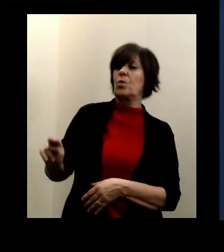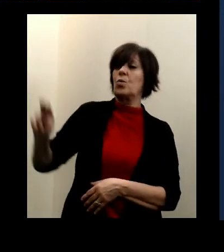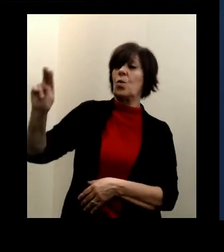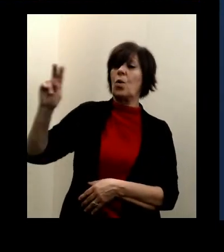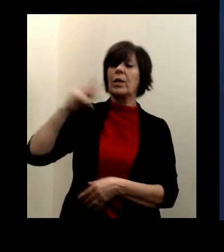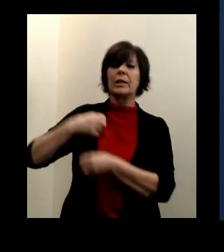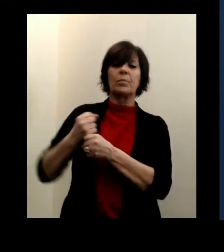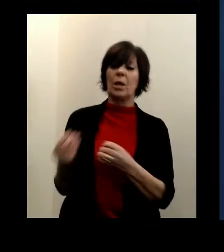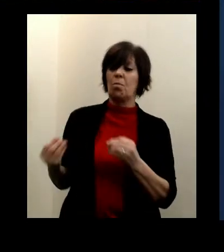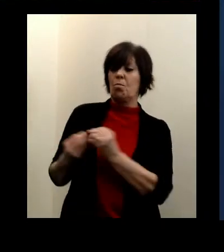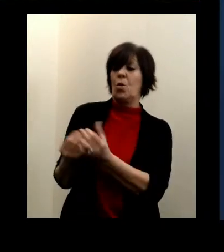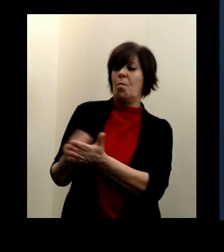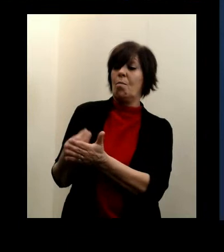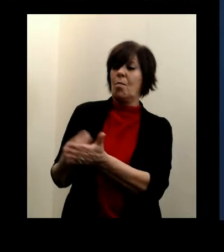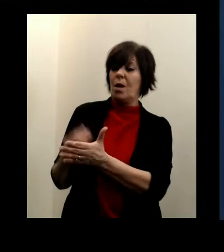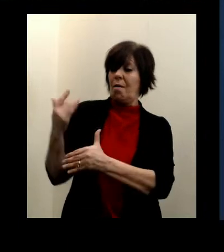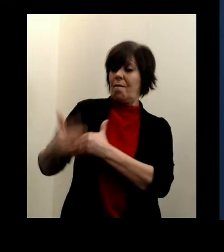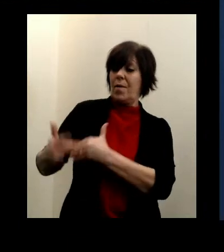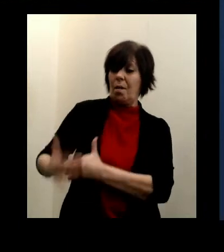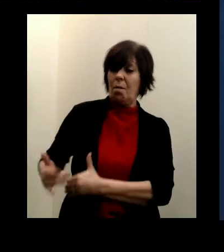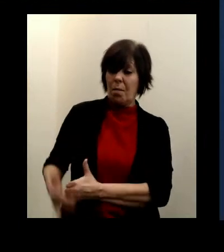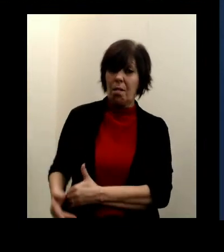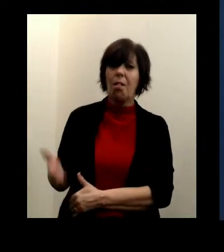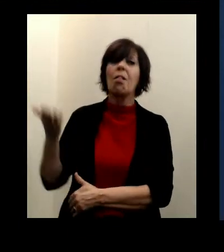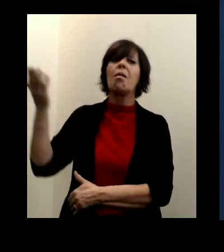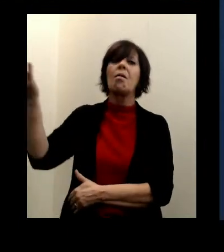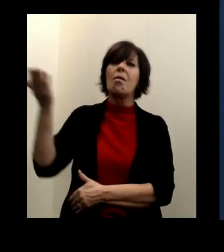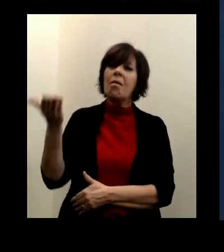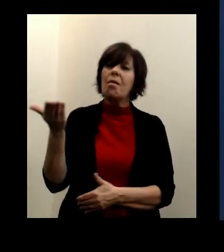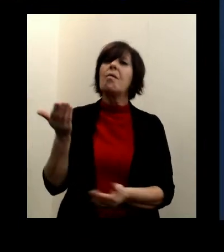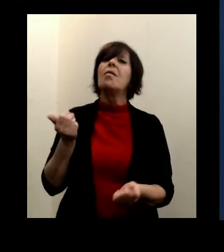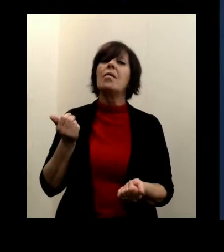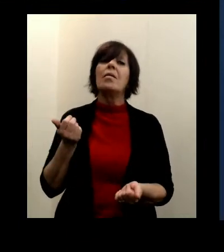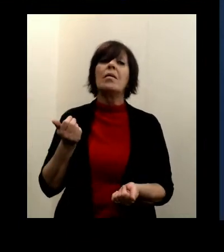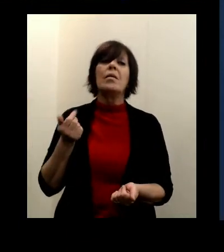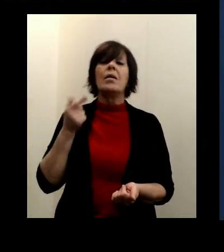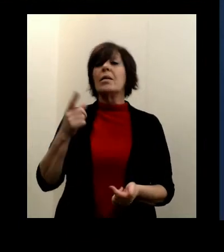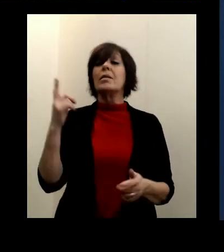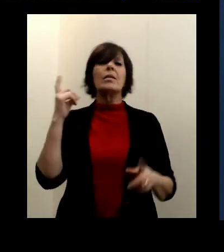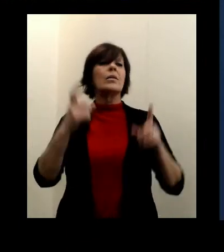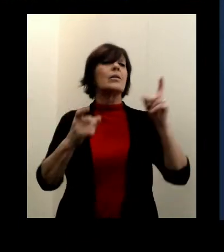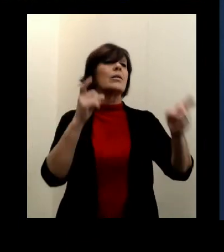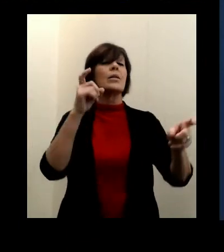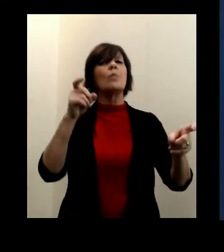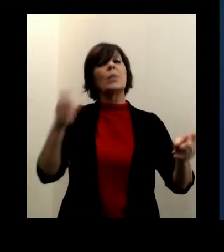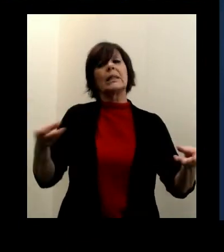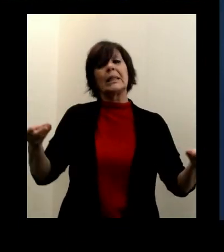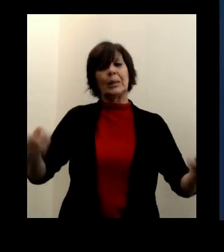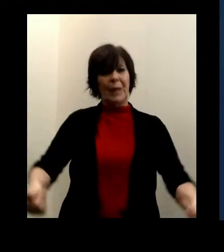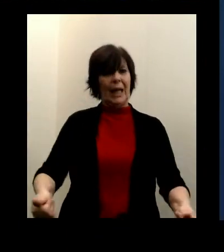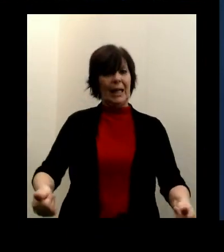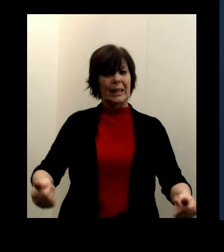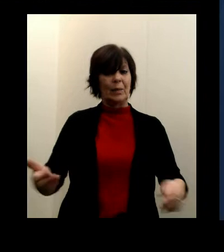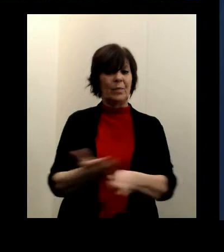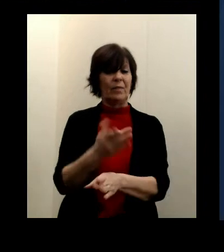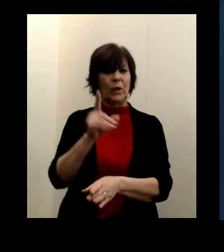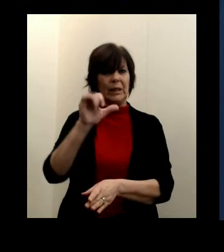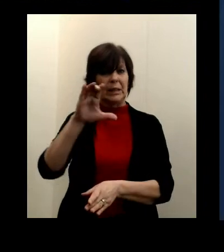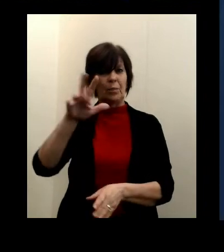weeks due to some administrative and other marketing costs coming available. The grantees must spend their grant money by December